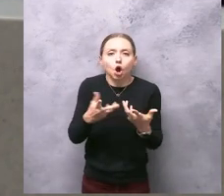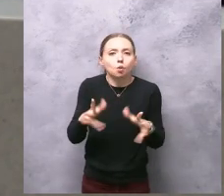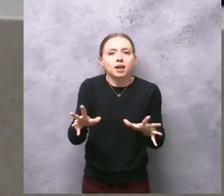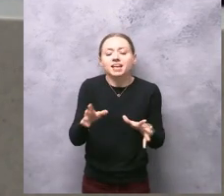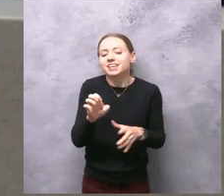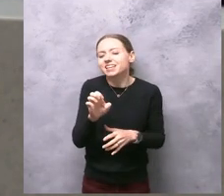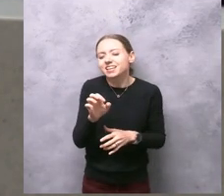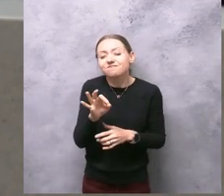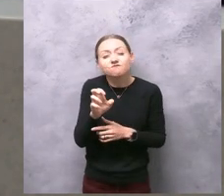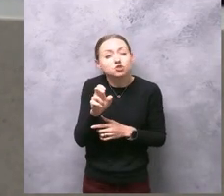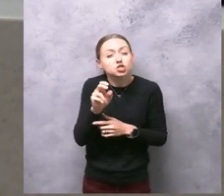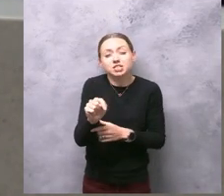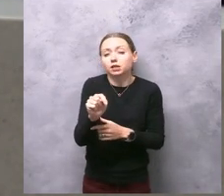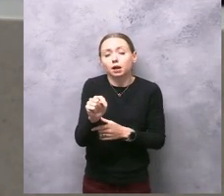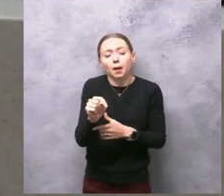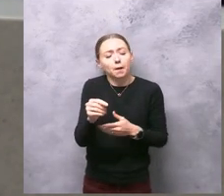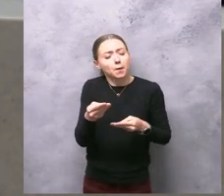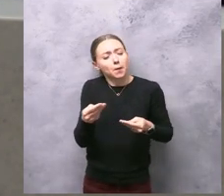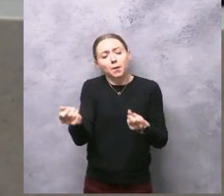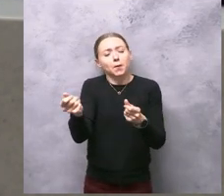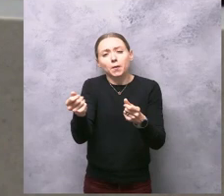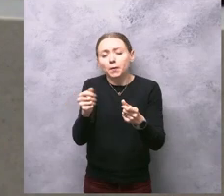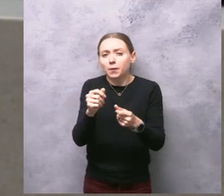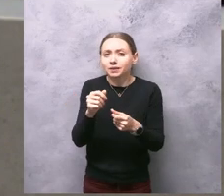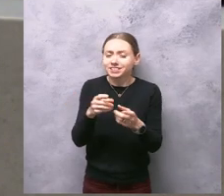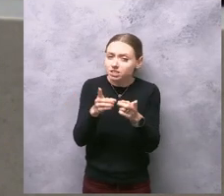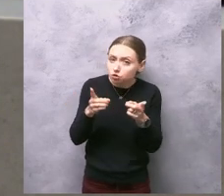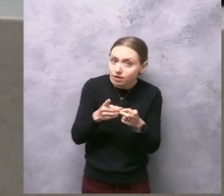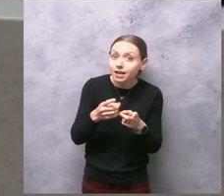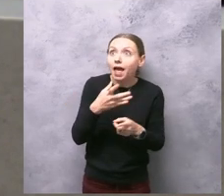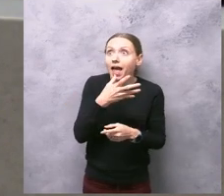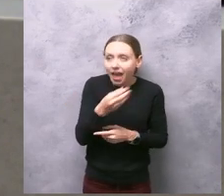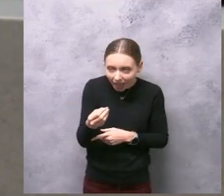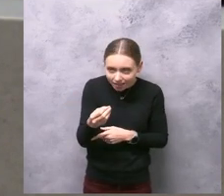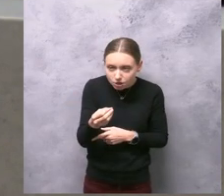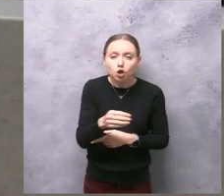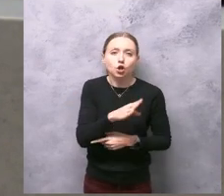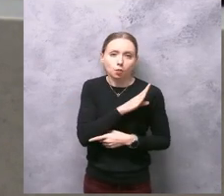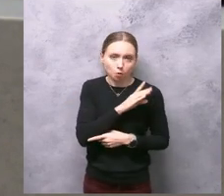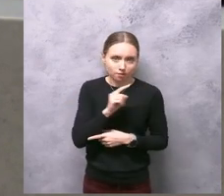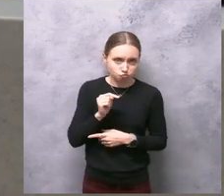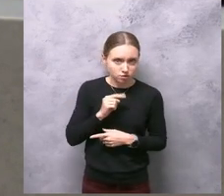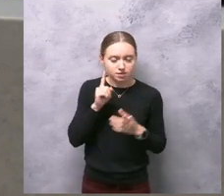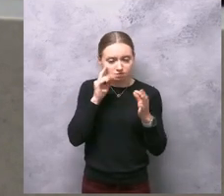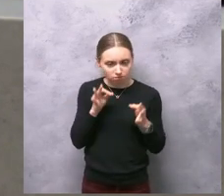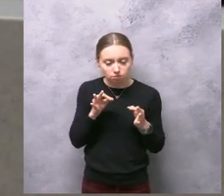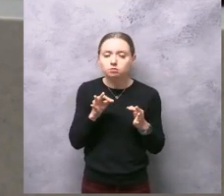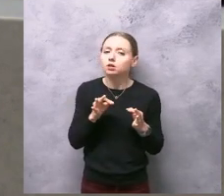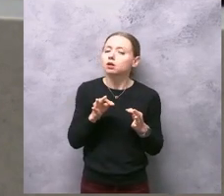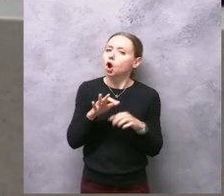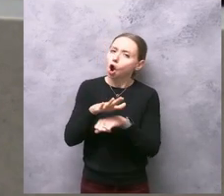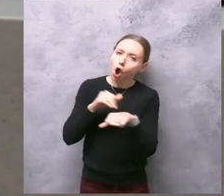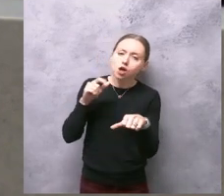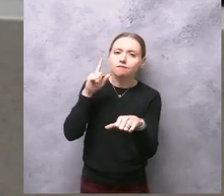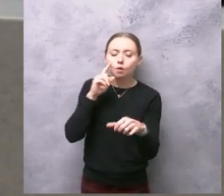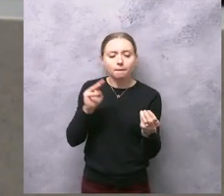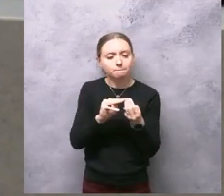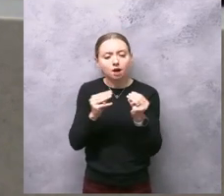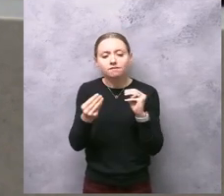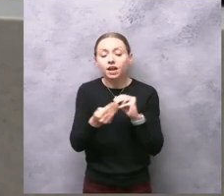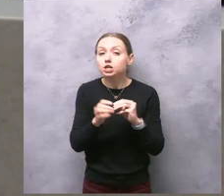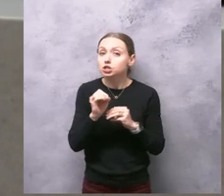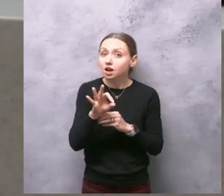district. And be it resolved, the Board of Trustees of the Cypress-Fairbanks Independent School District calls for the modification of the adjustment